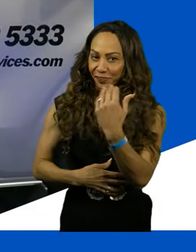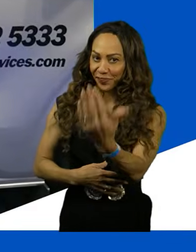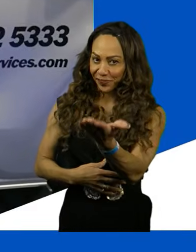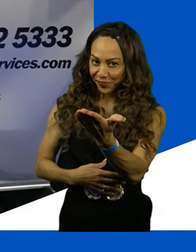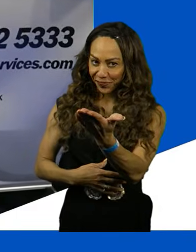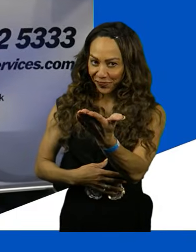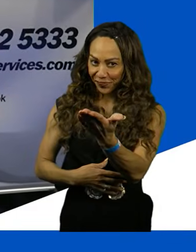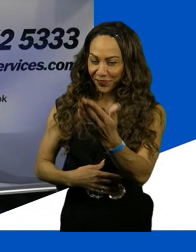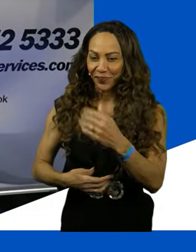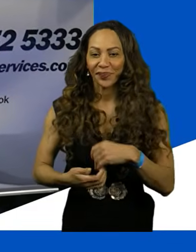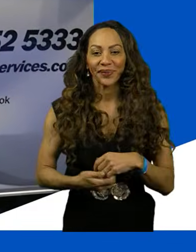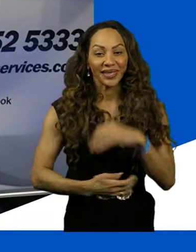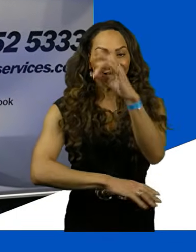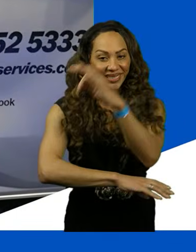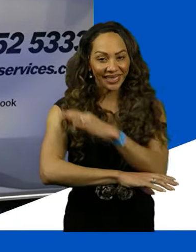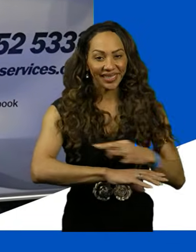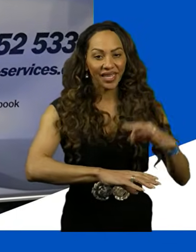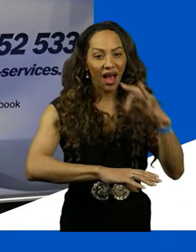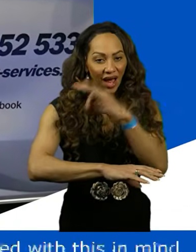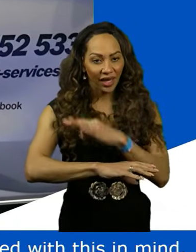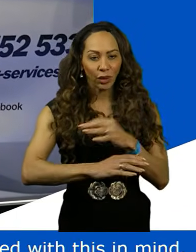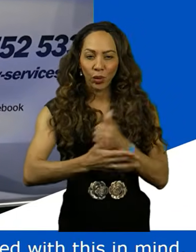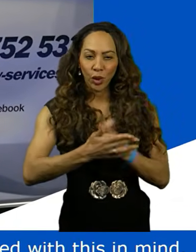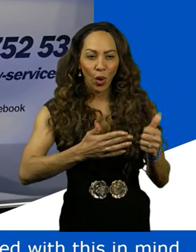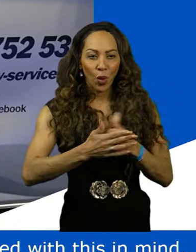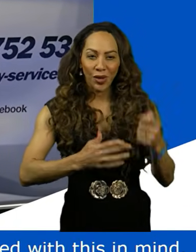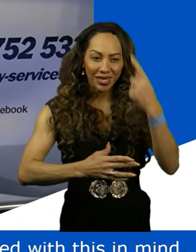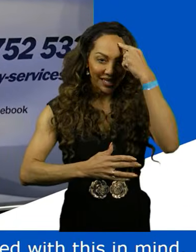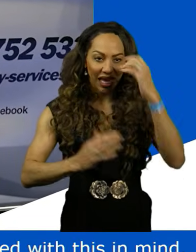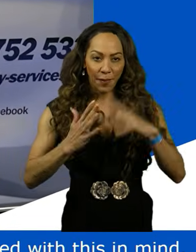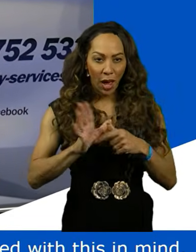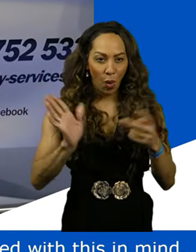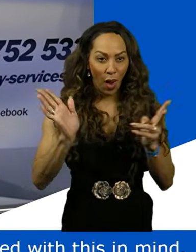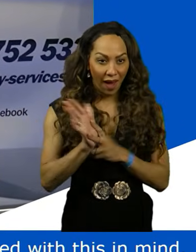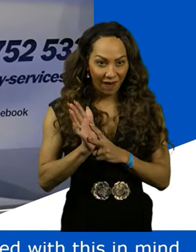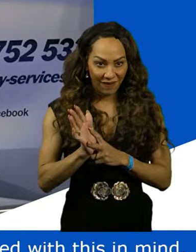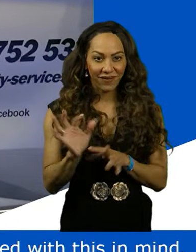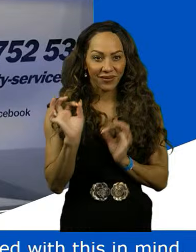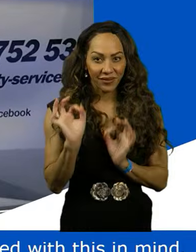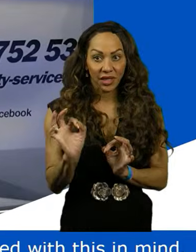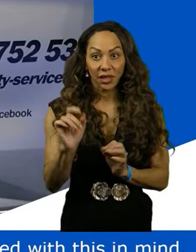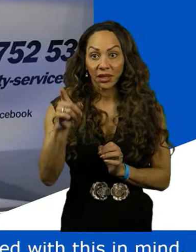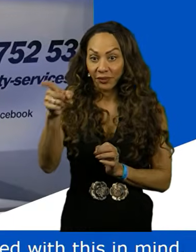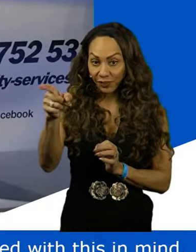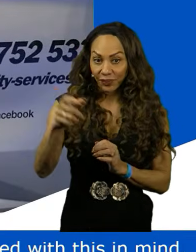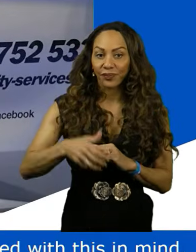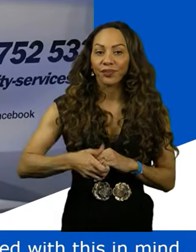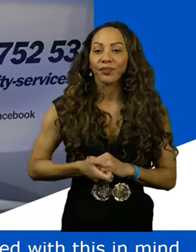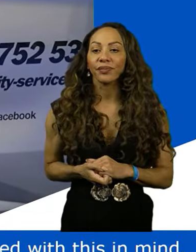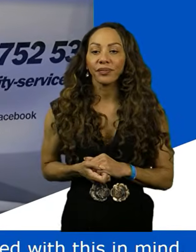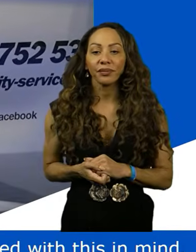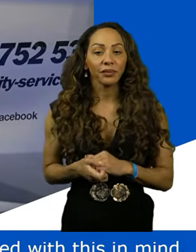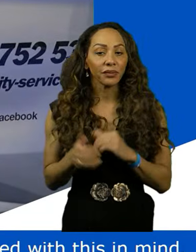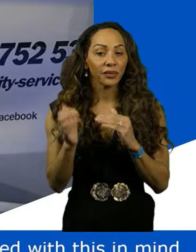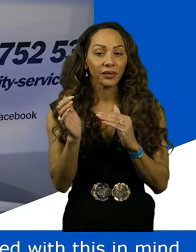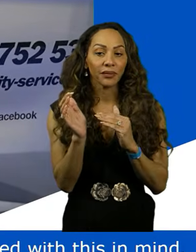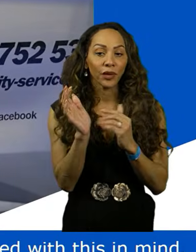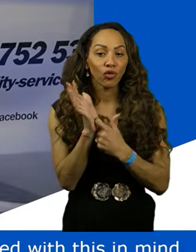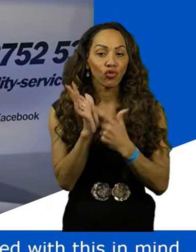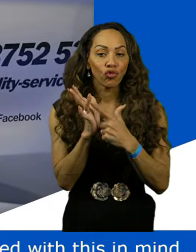joined today by Roisin from Motability, and she's going to show us around this Ford Custom Lifestyle vehicle. Thank you for